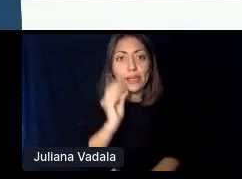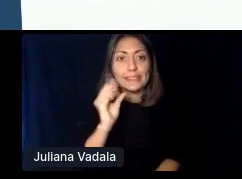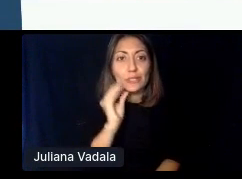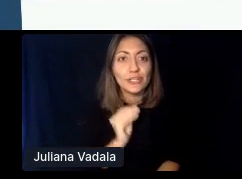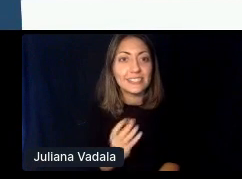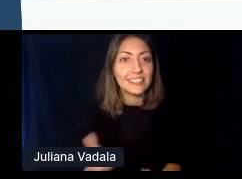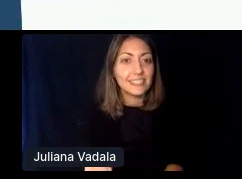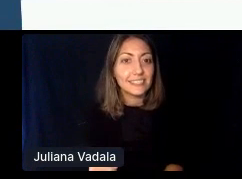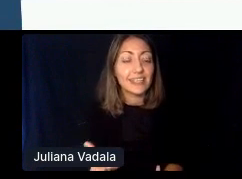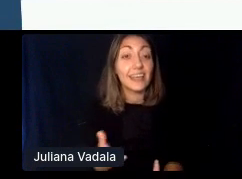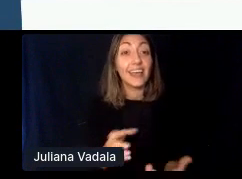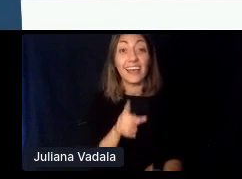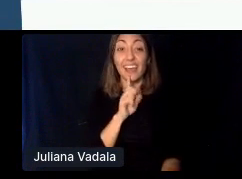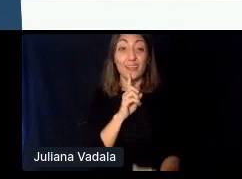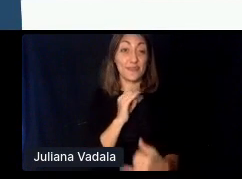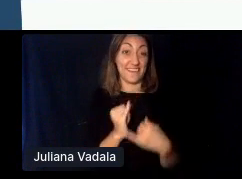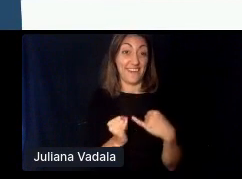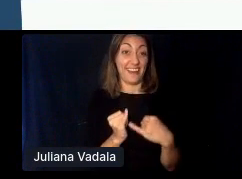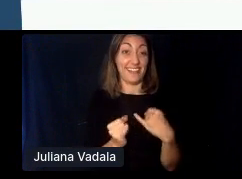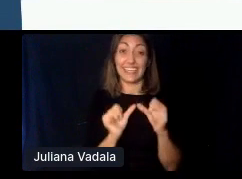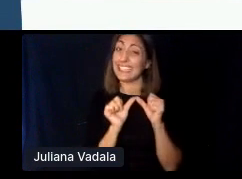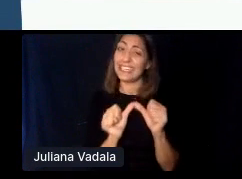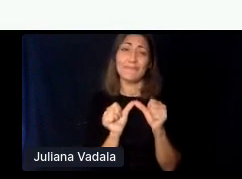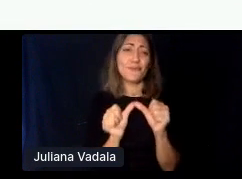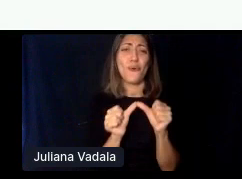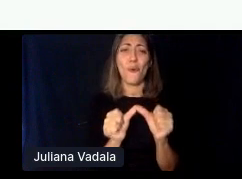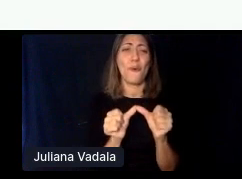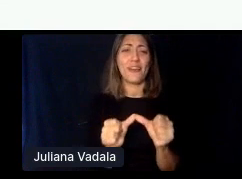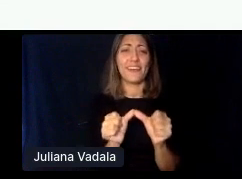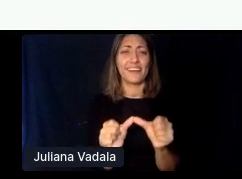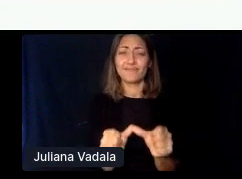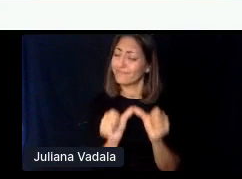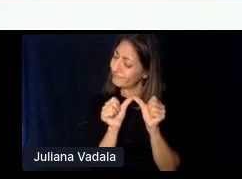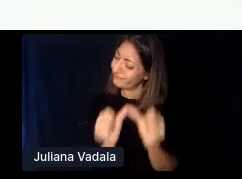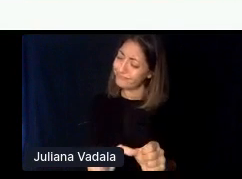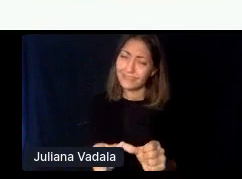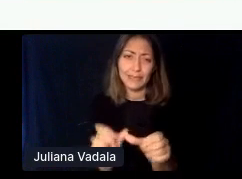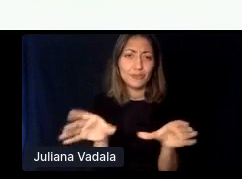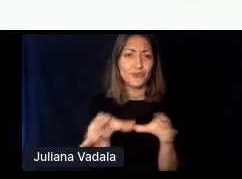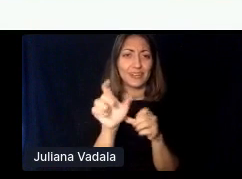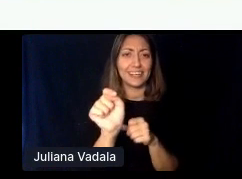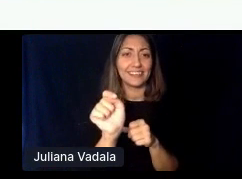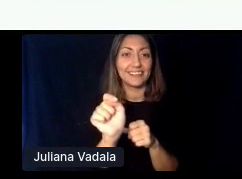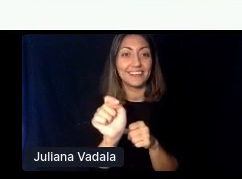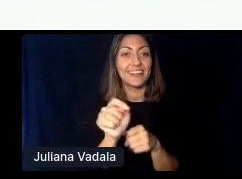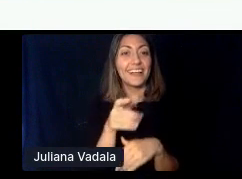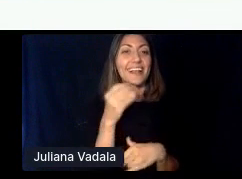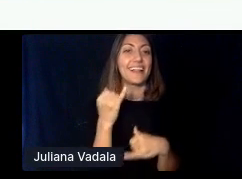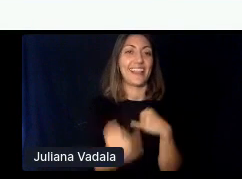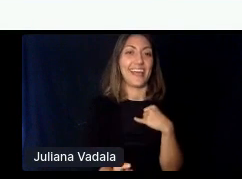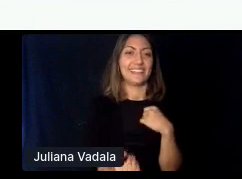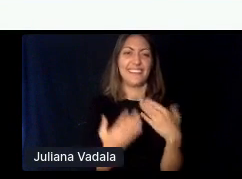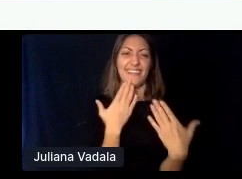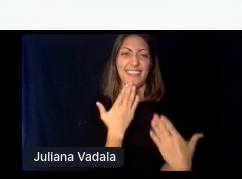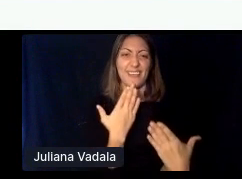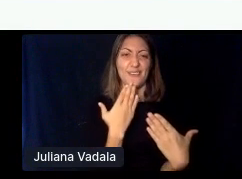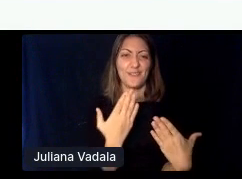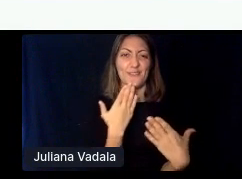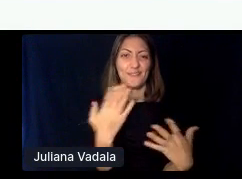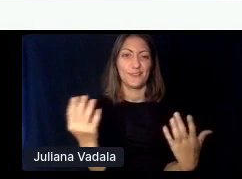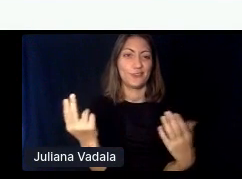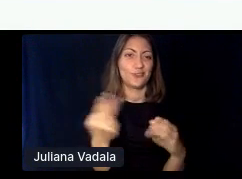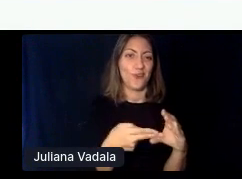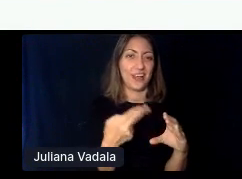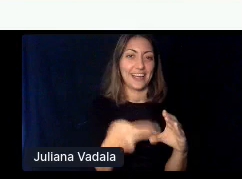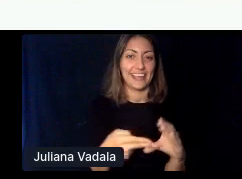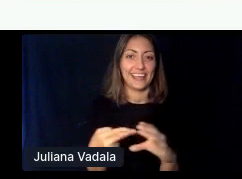keep doing it. That's really what we need you all to do. And so in closing, thank you for coming. I really, really appreciate you